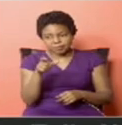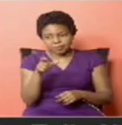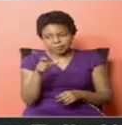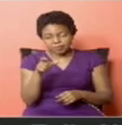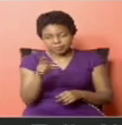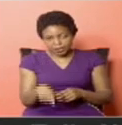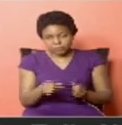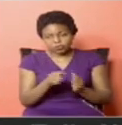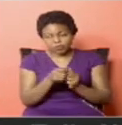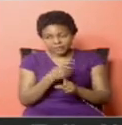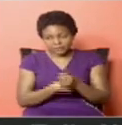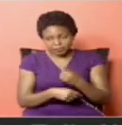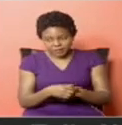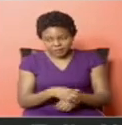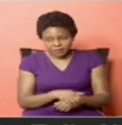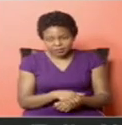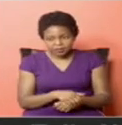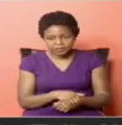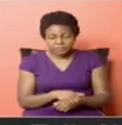disabled